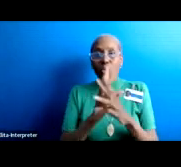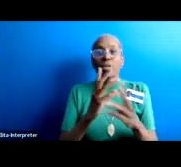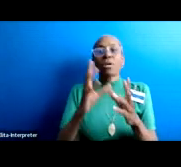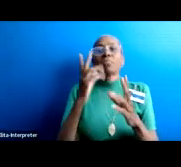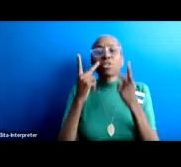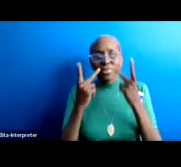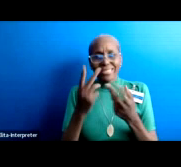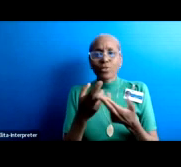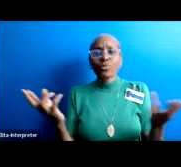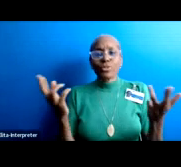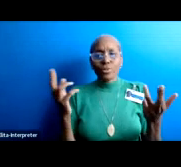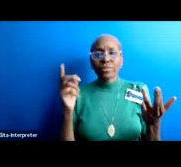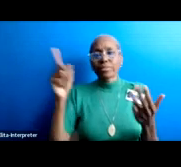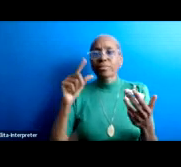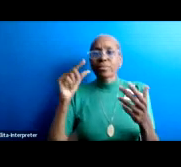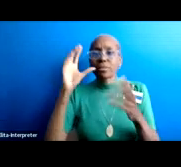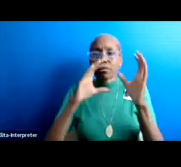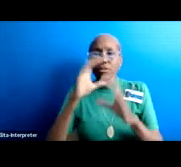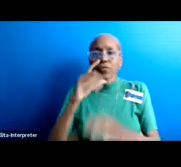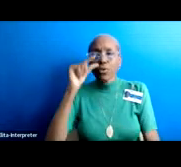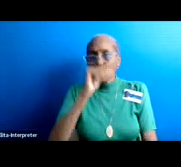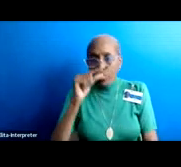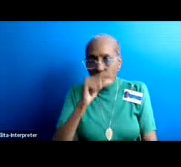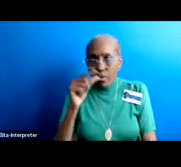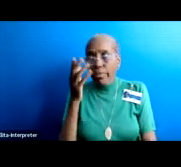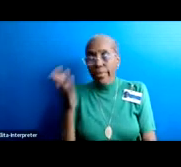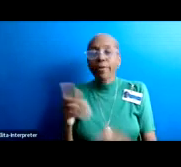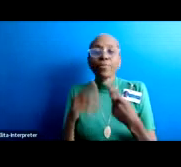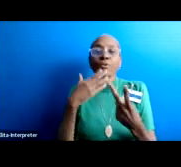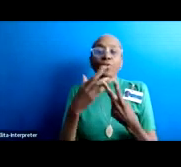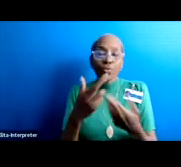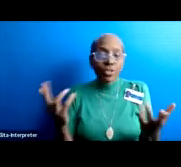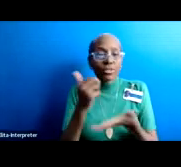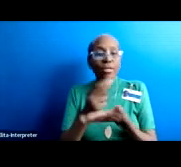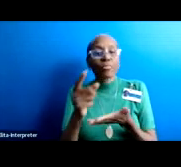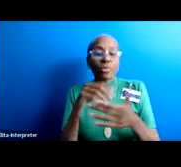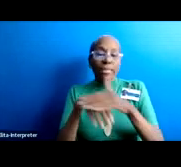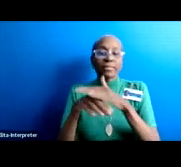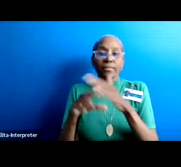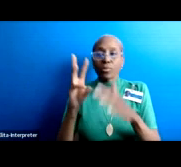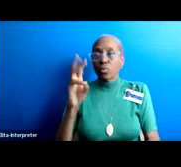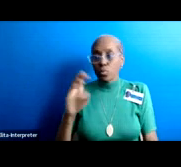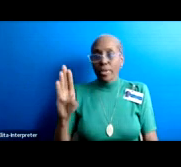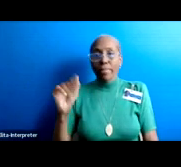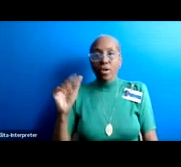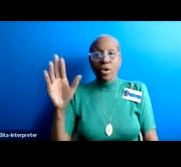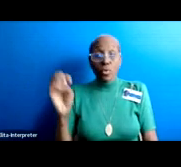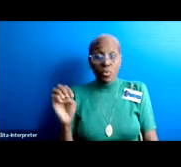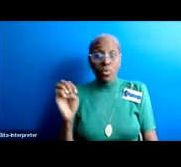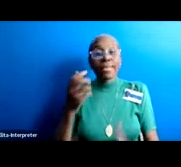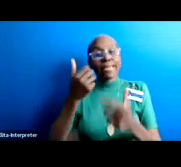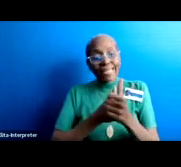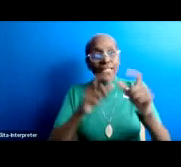those resources on Google. There's lots of really good resources to help you get accessible web code, but